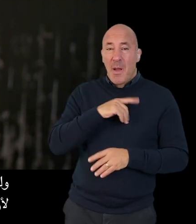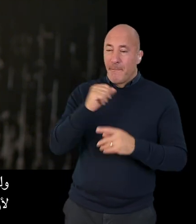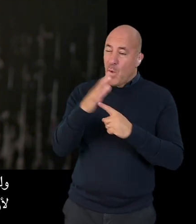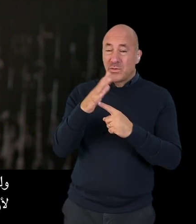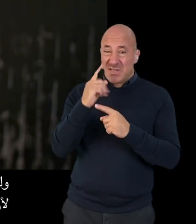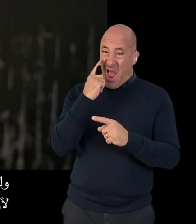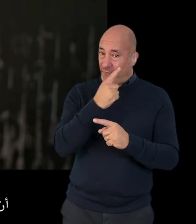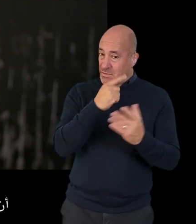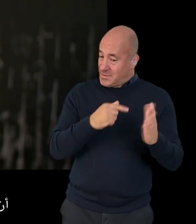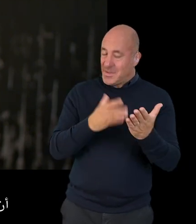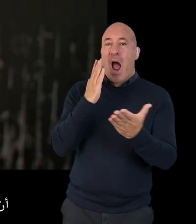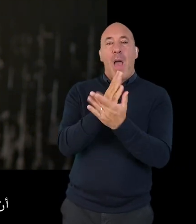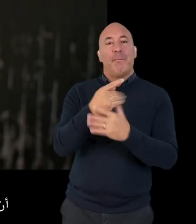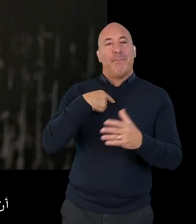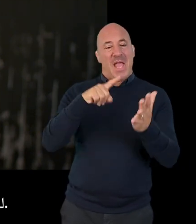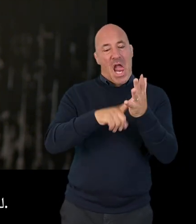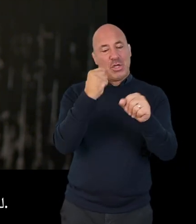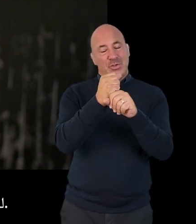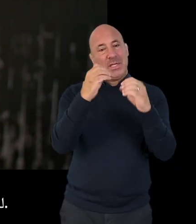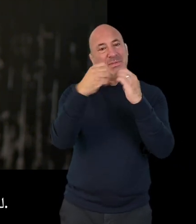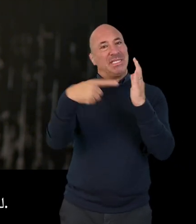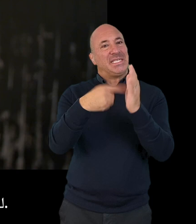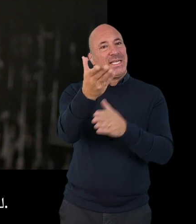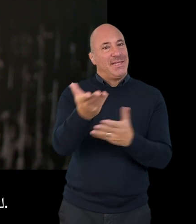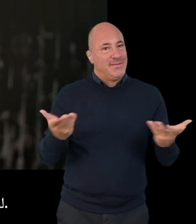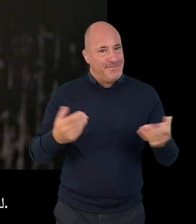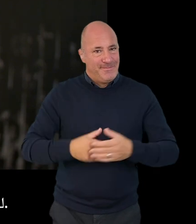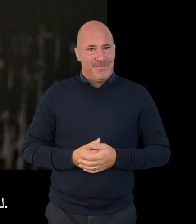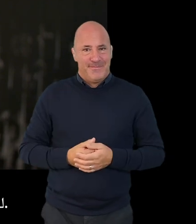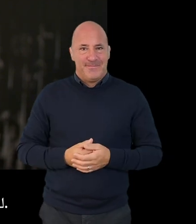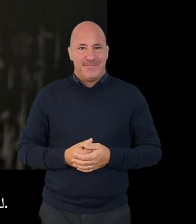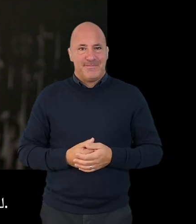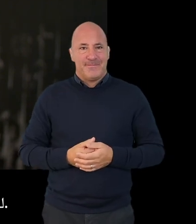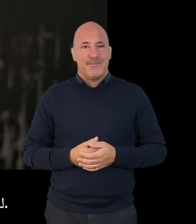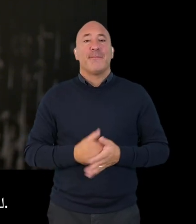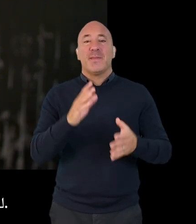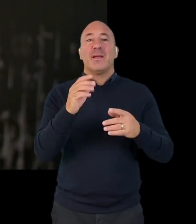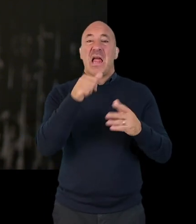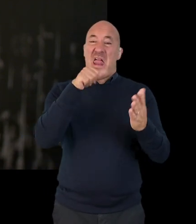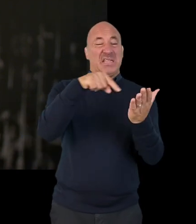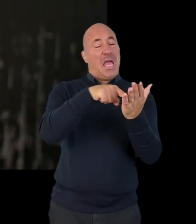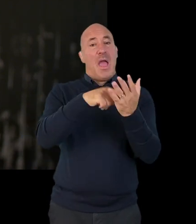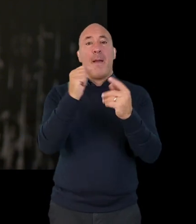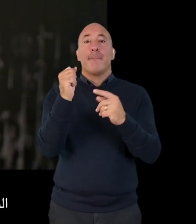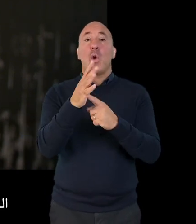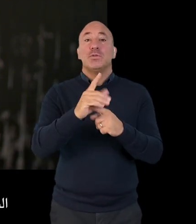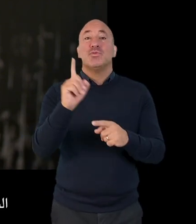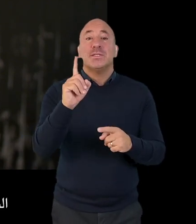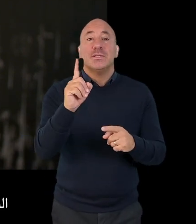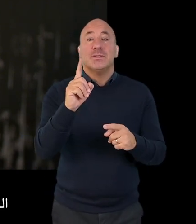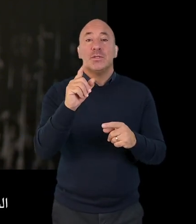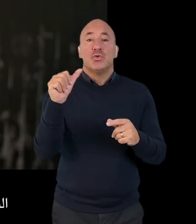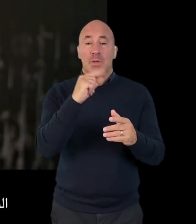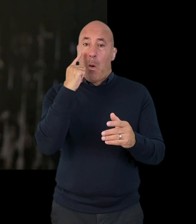it's very very important to have this type of evidence to prove that you are a LGBT person. What is